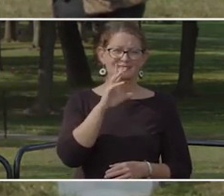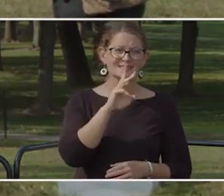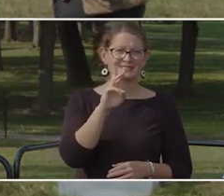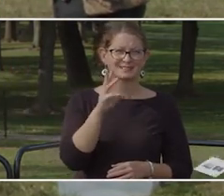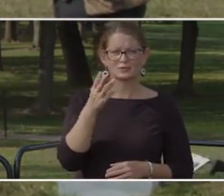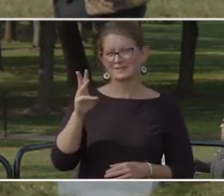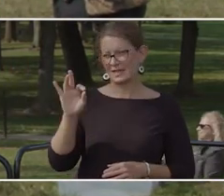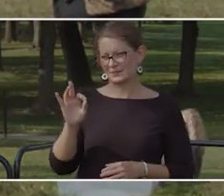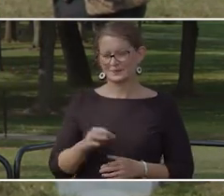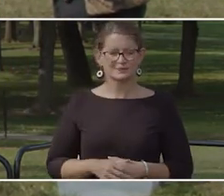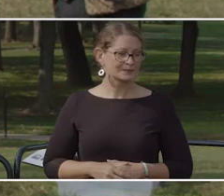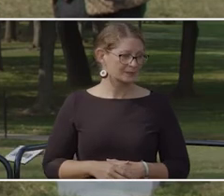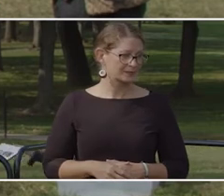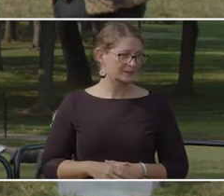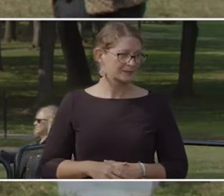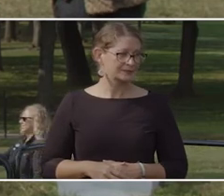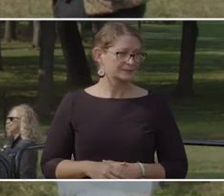to